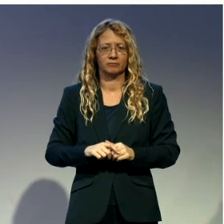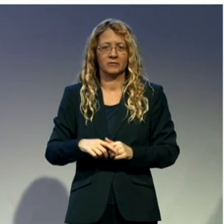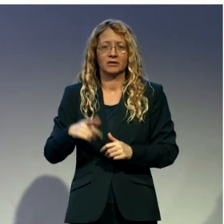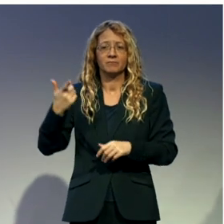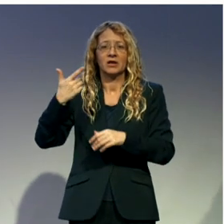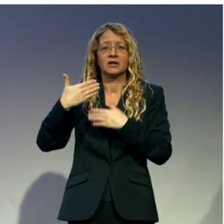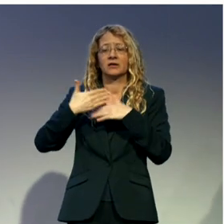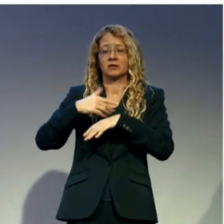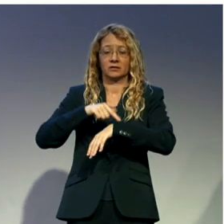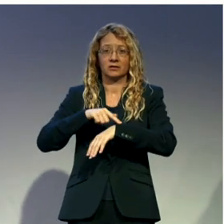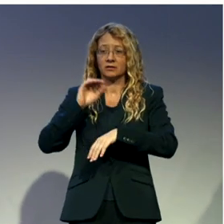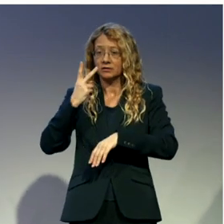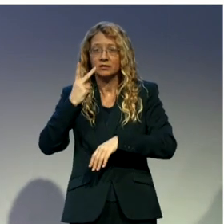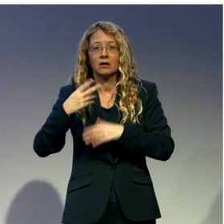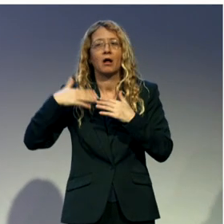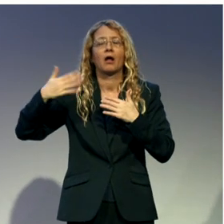two women